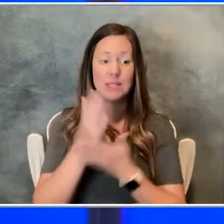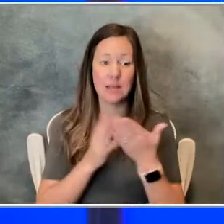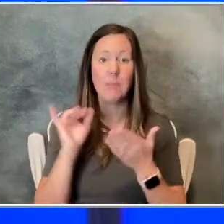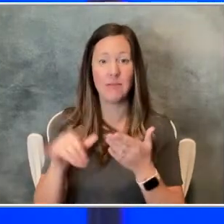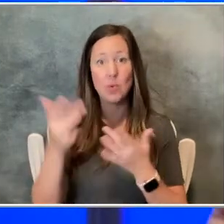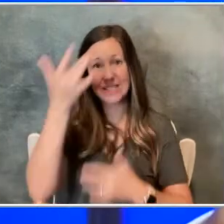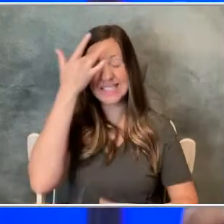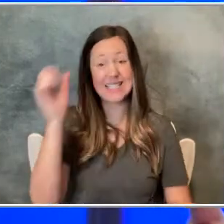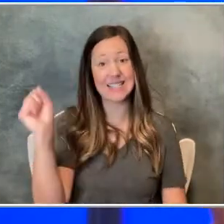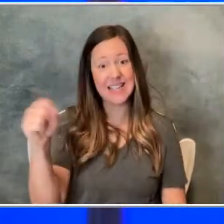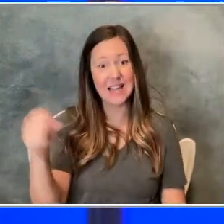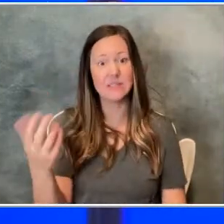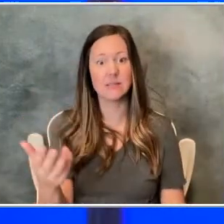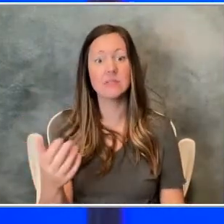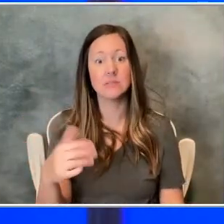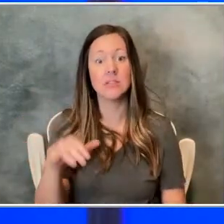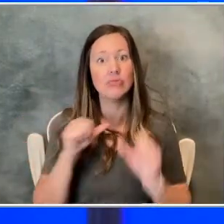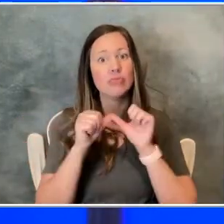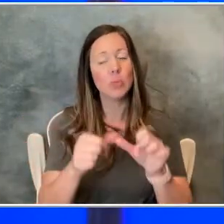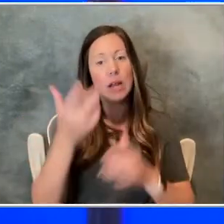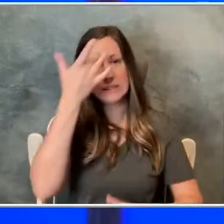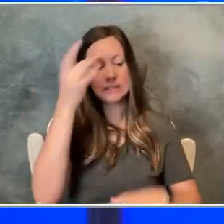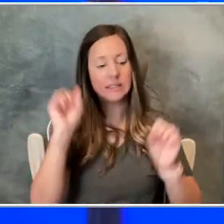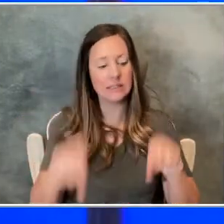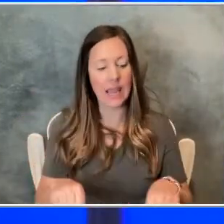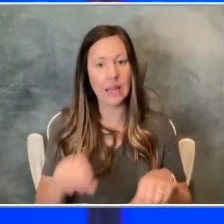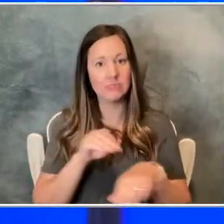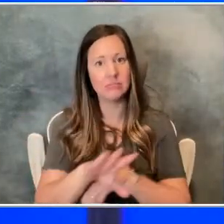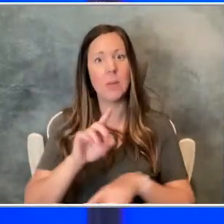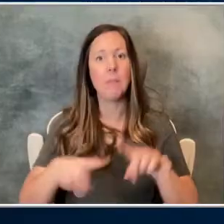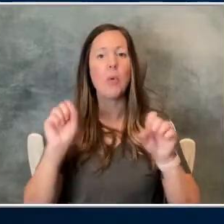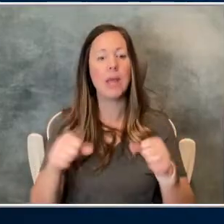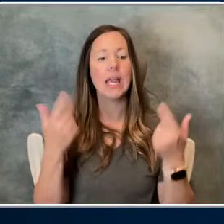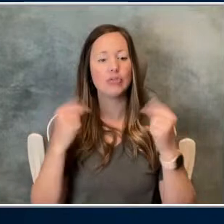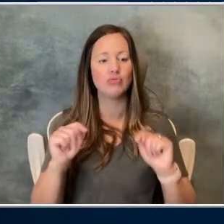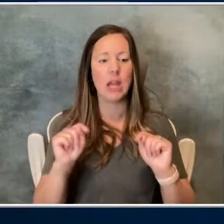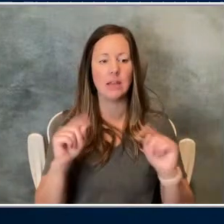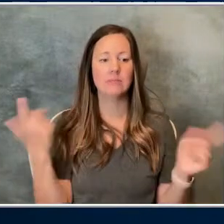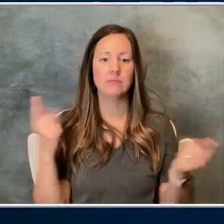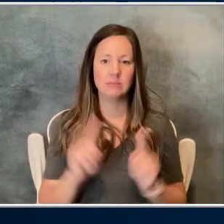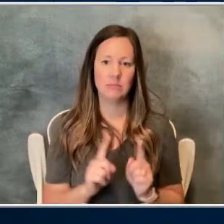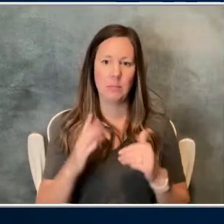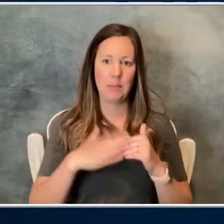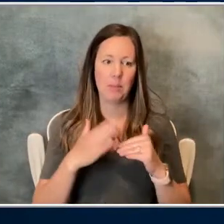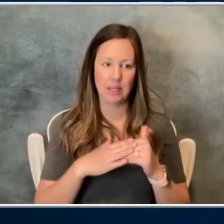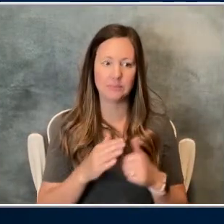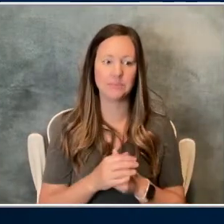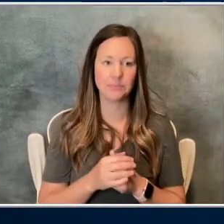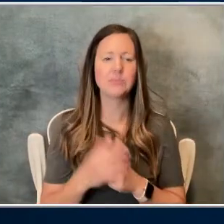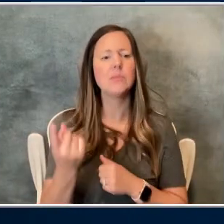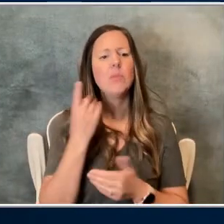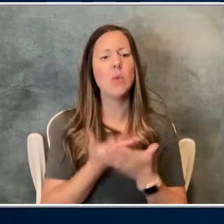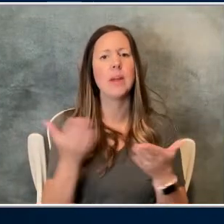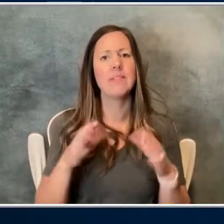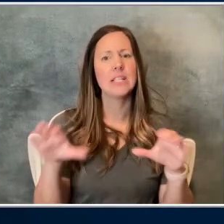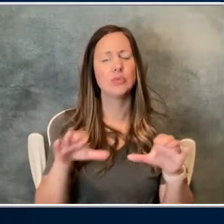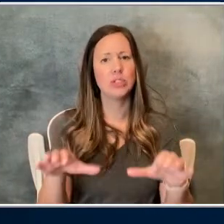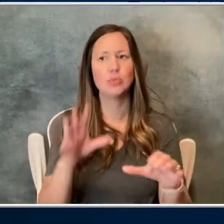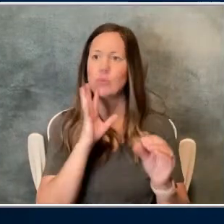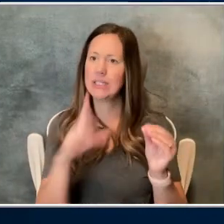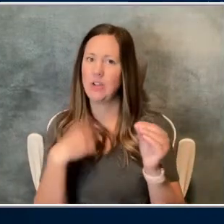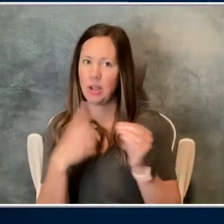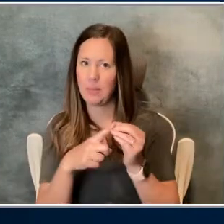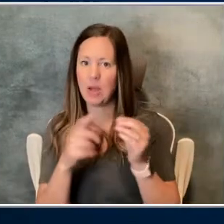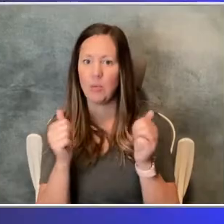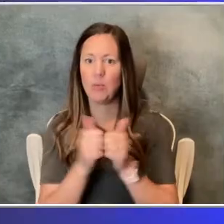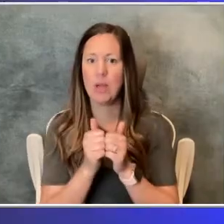diseases. Chronic disease can do that, but we can try to minimize it. Yeah, and one of the things that we do or talk about in our